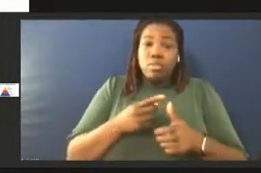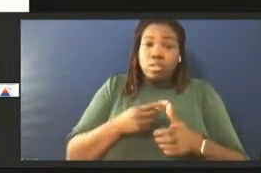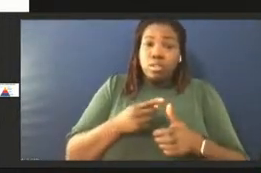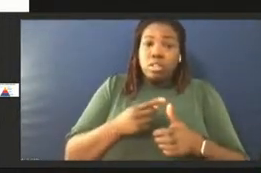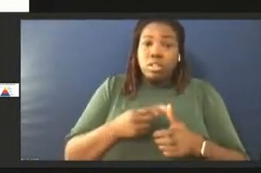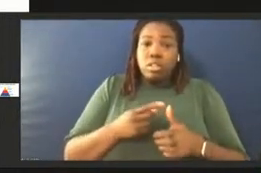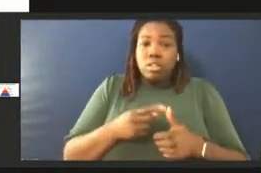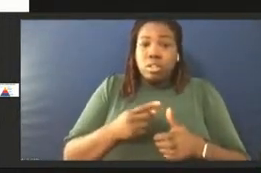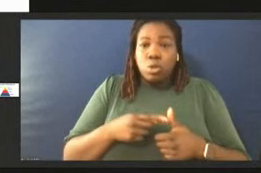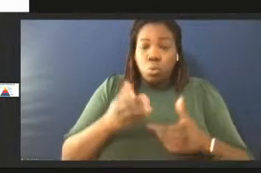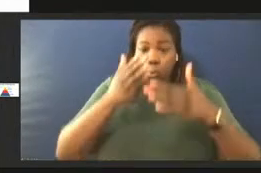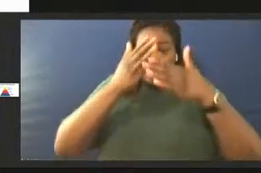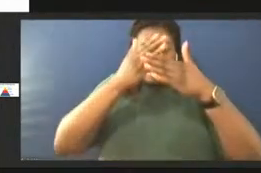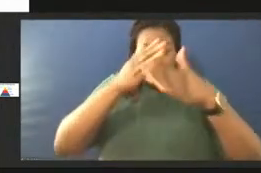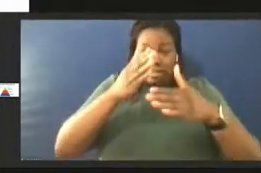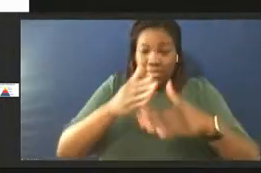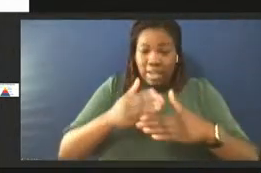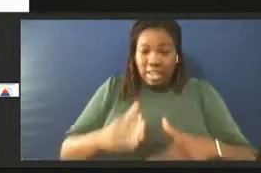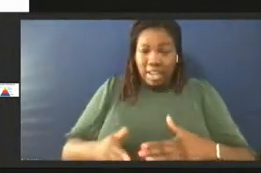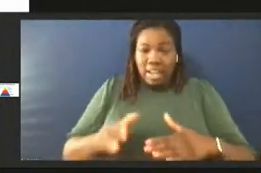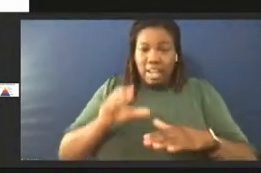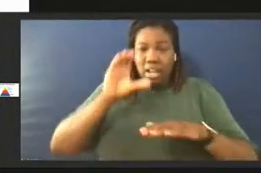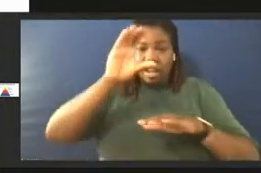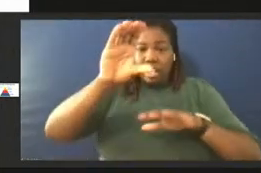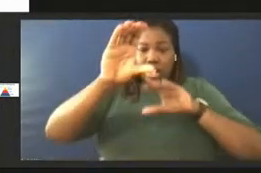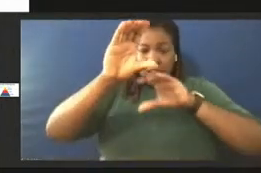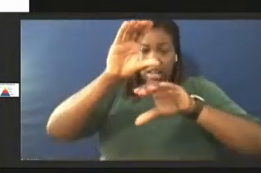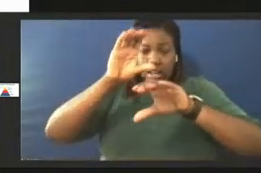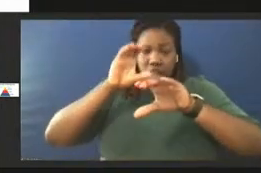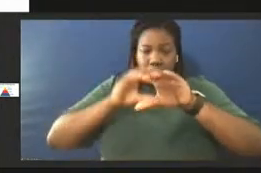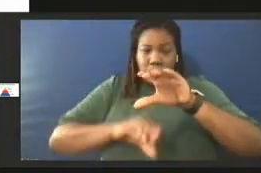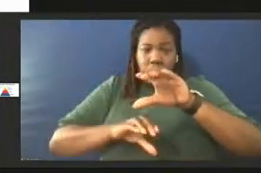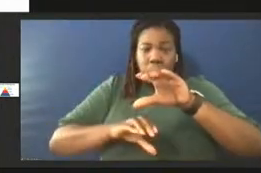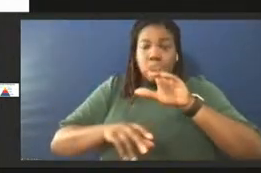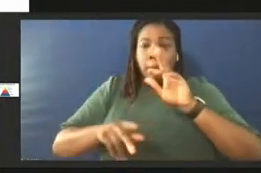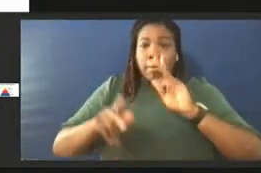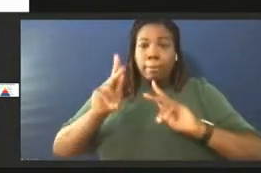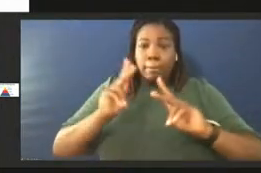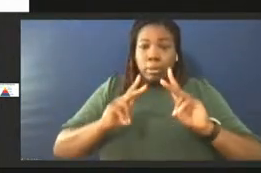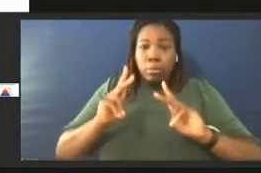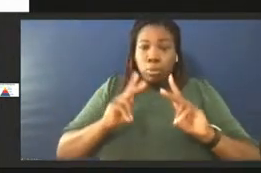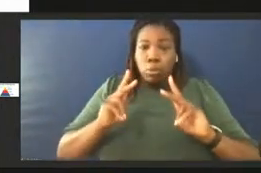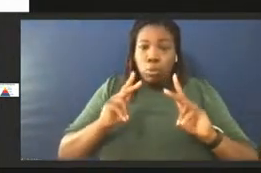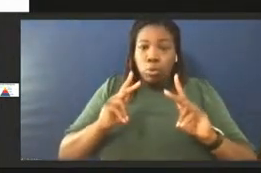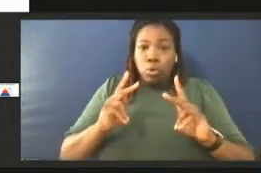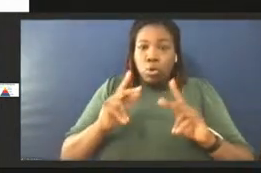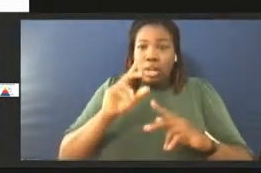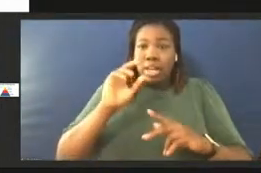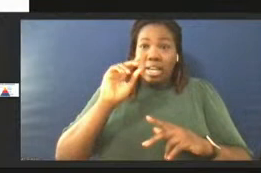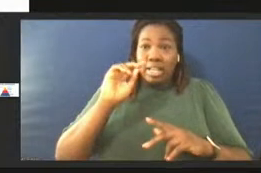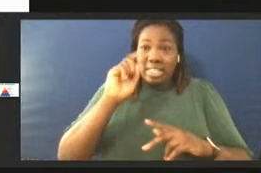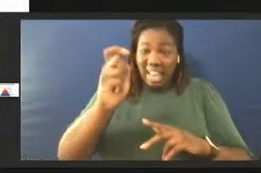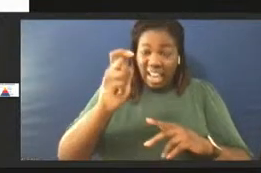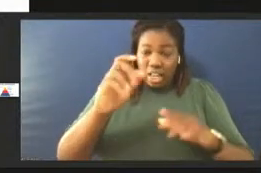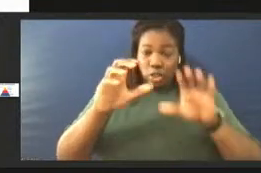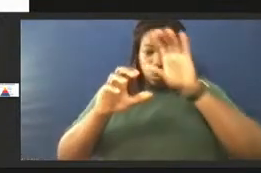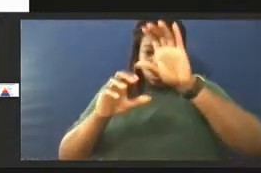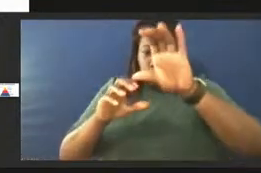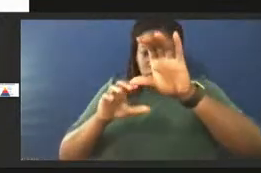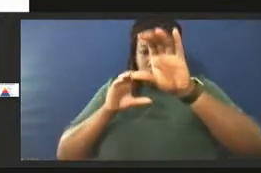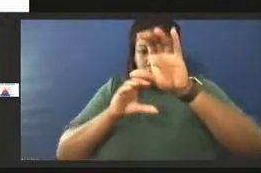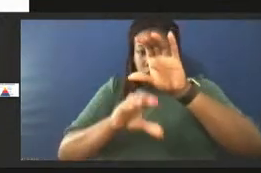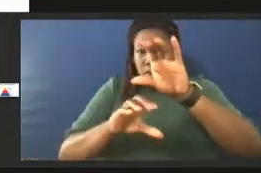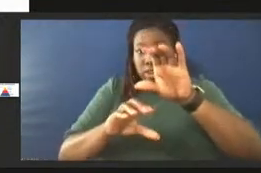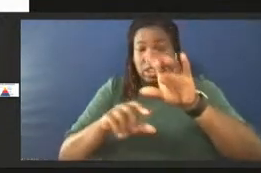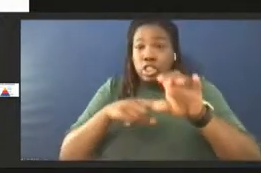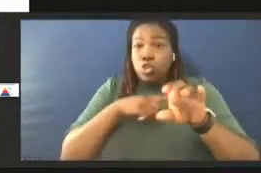the population into three rough categories: people who have a diagnosis, people who are at risk,